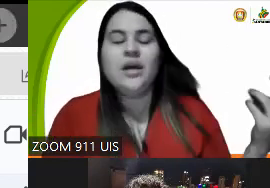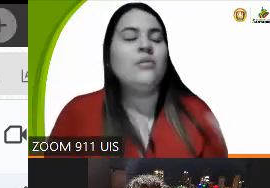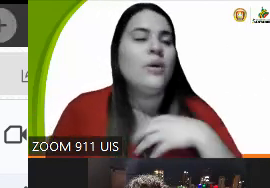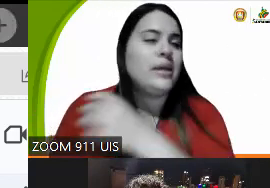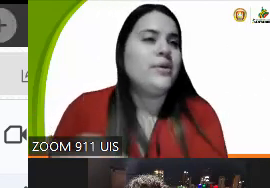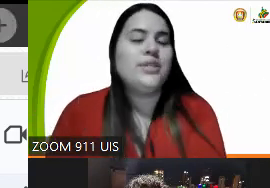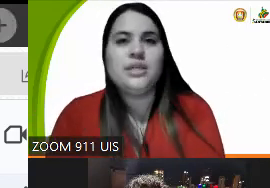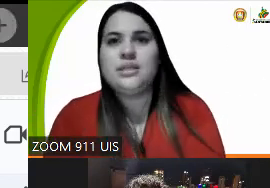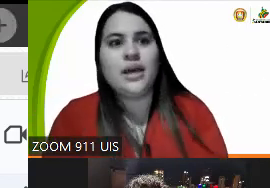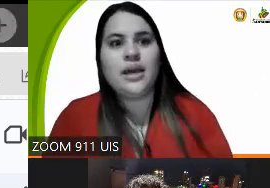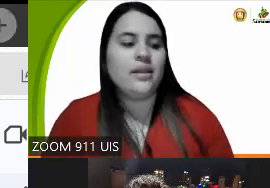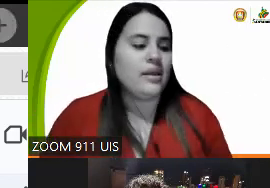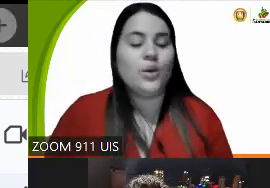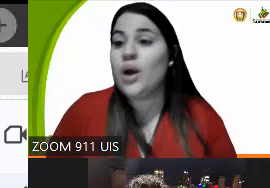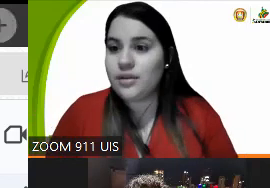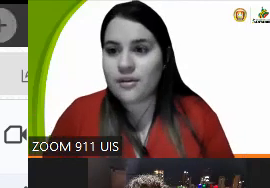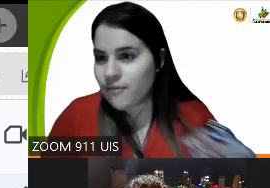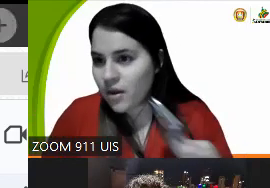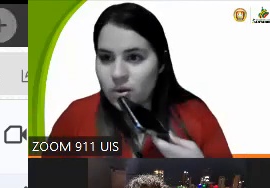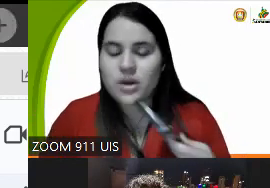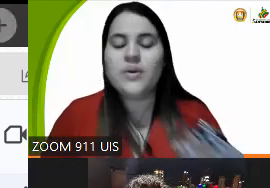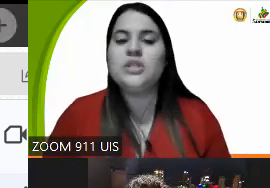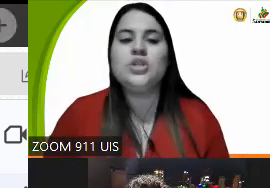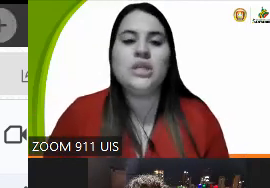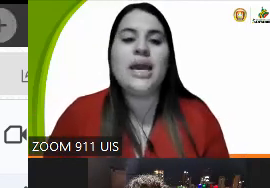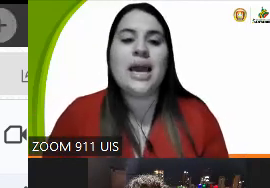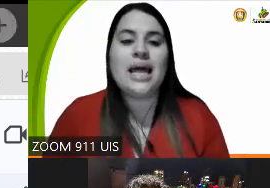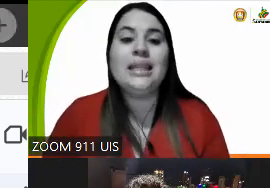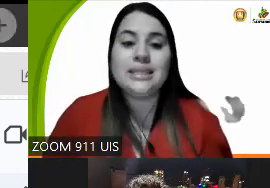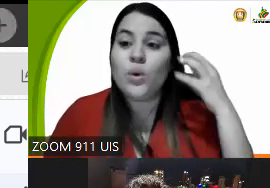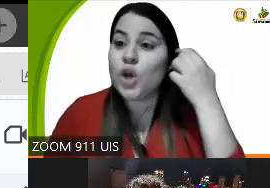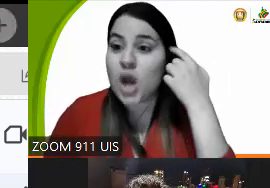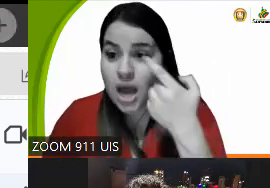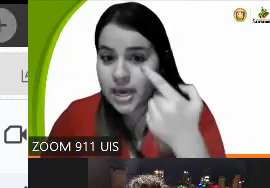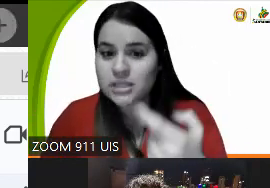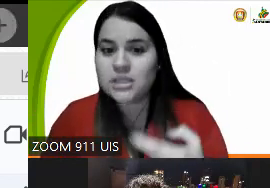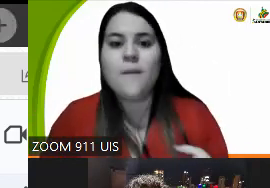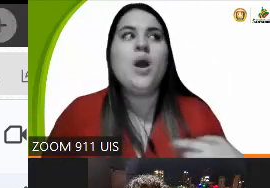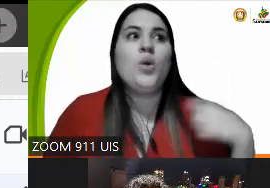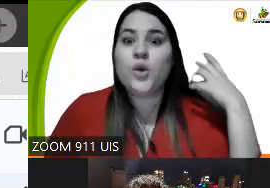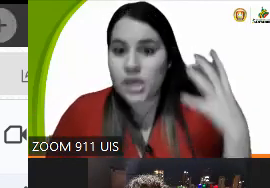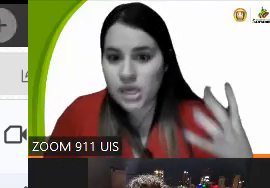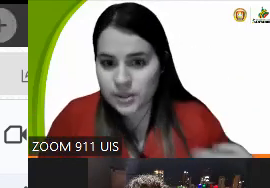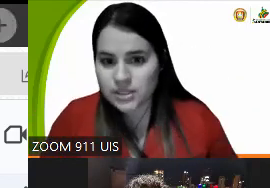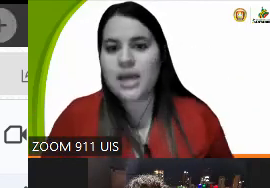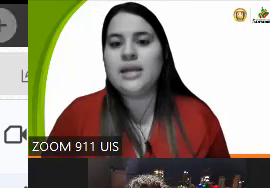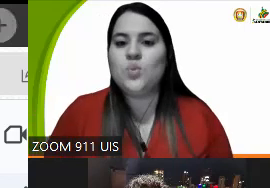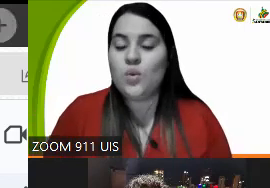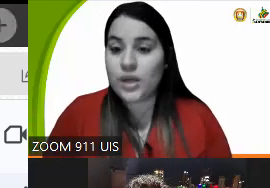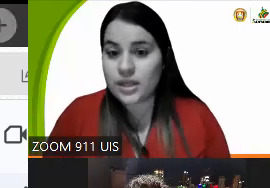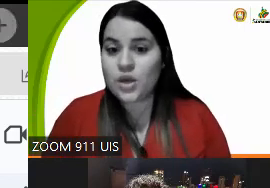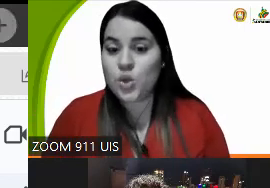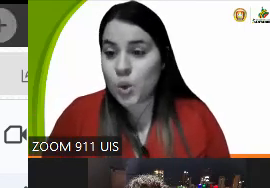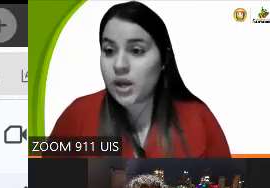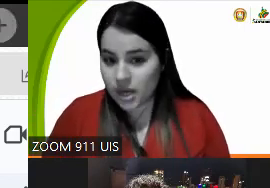person, what he or she is saying, and then you're on your phone. No, it's just like listen with your eyes, with your ears, and as